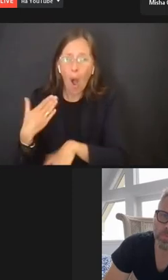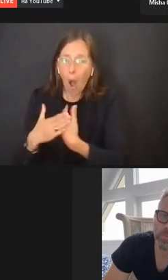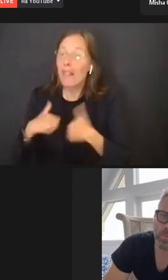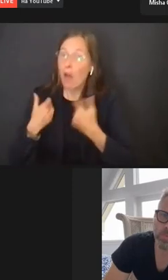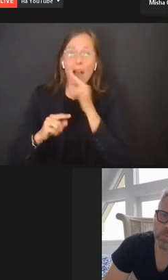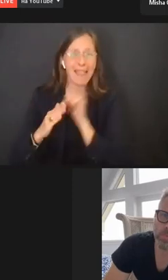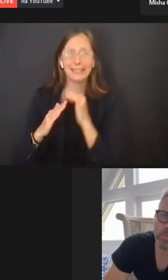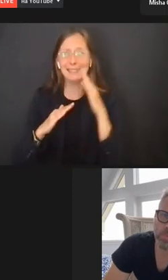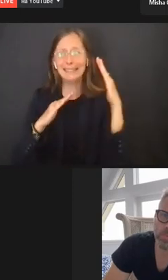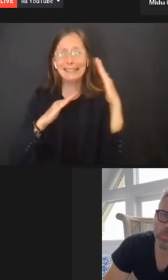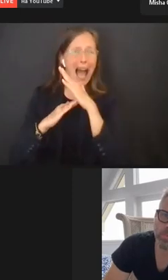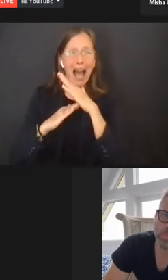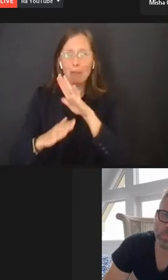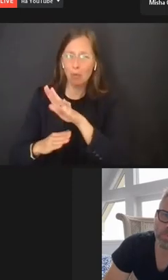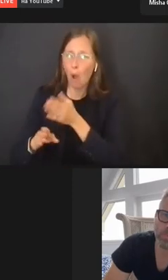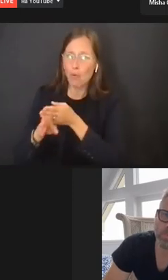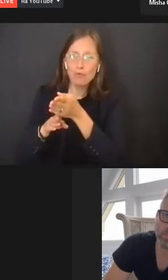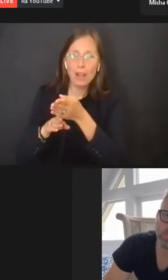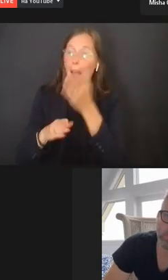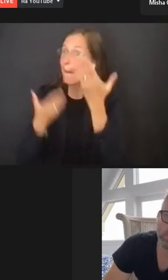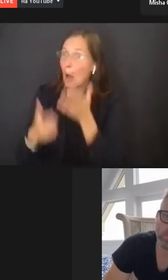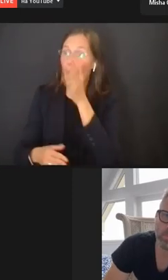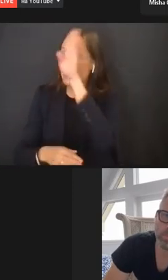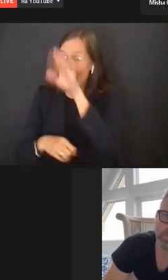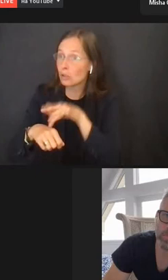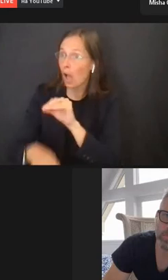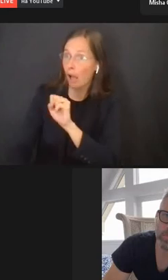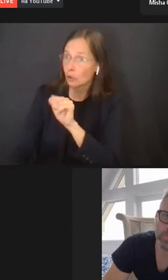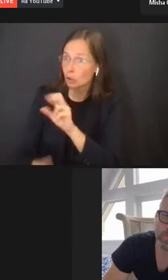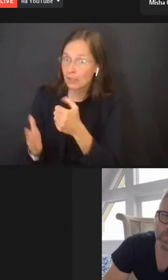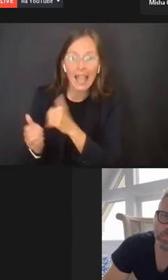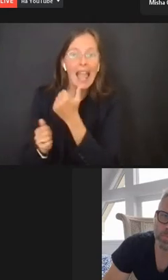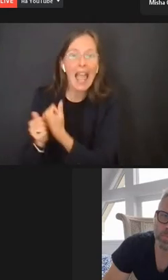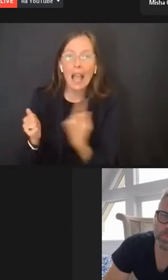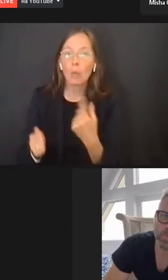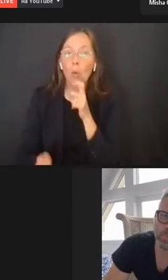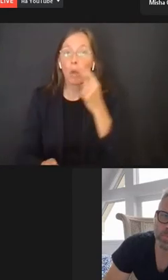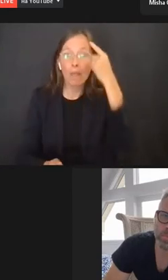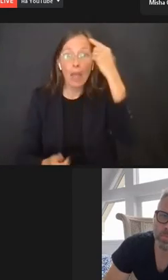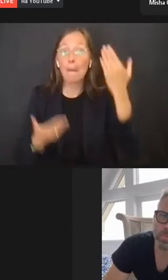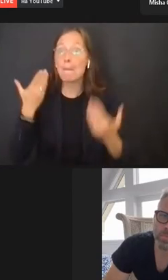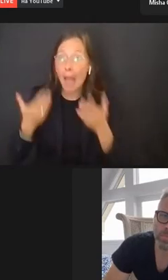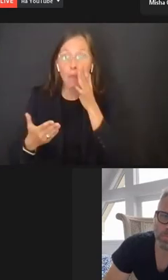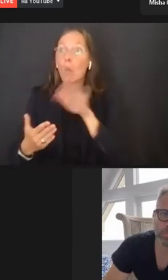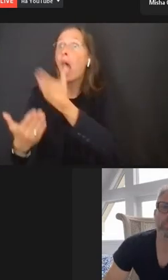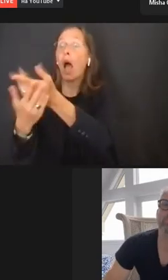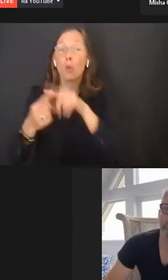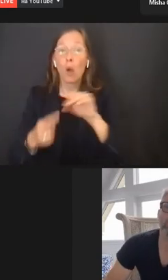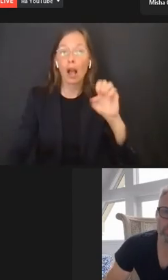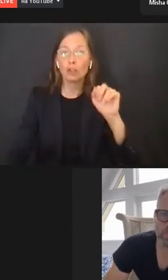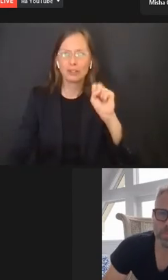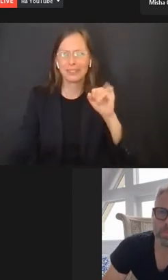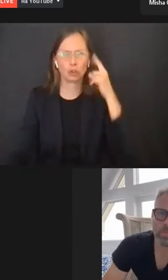may never again be at the Oscars, and anyone who ever thinks that they're going to wind up at the Oscars is delusional.